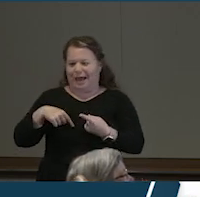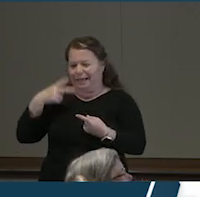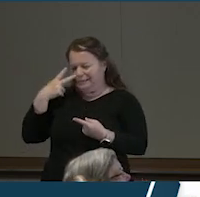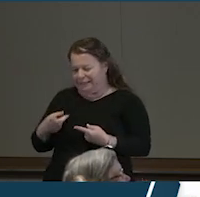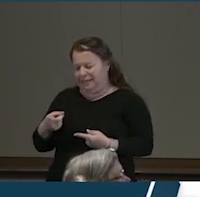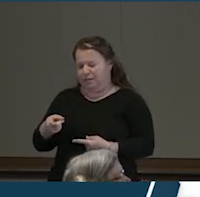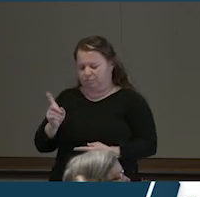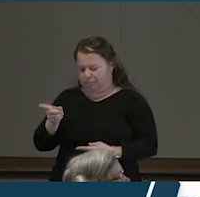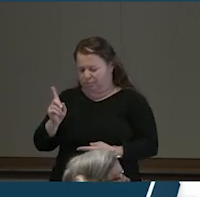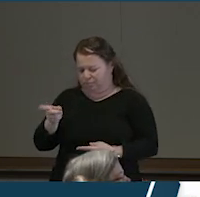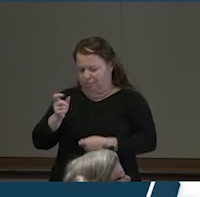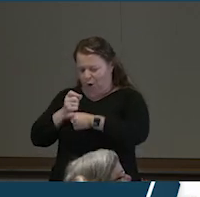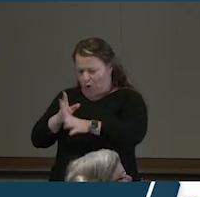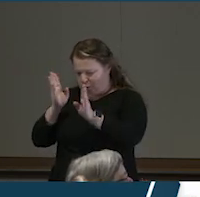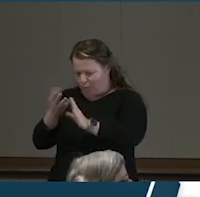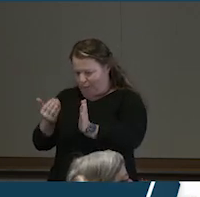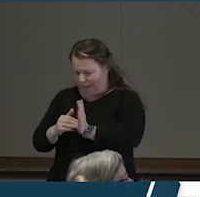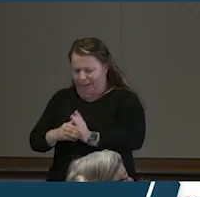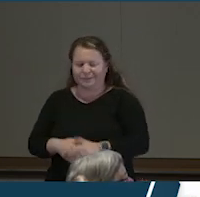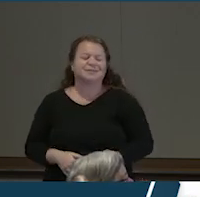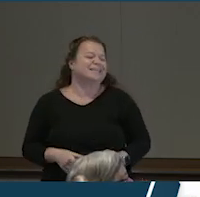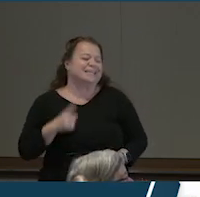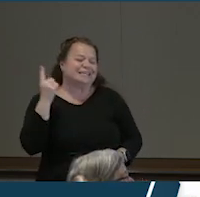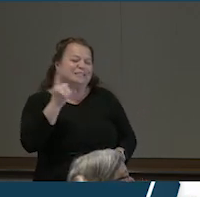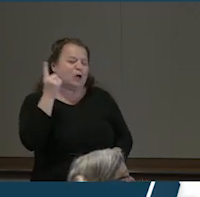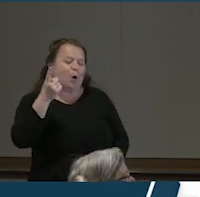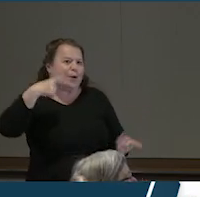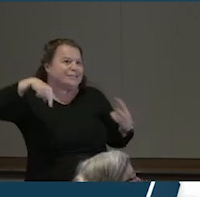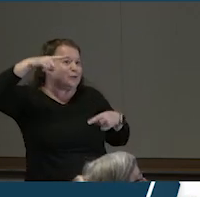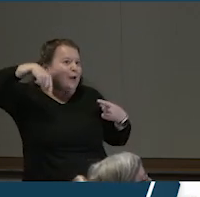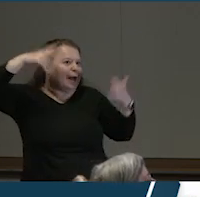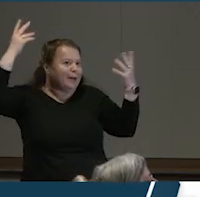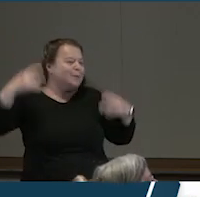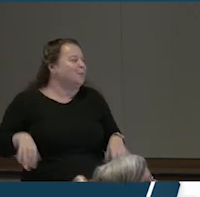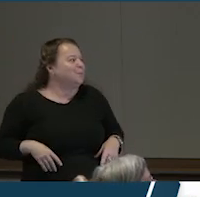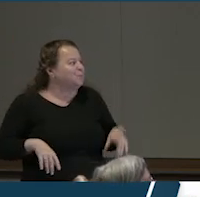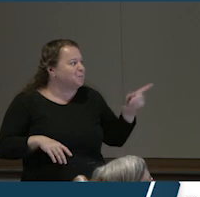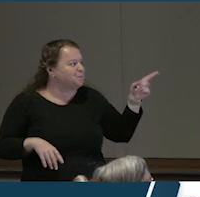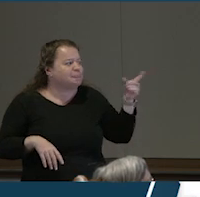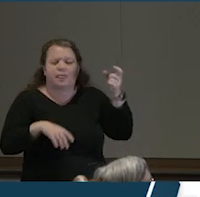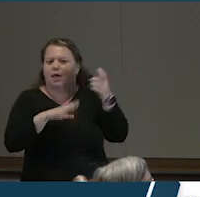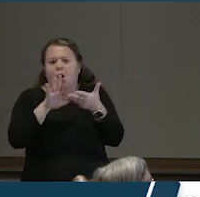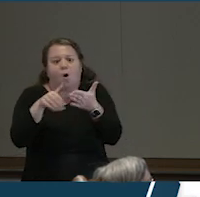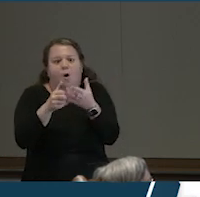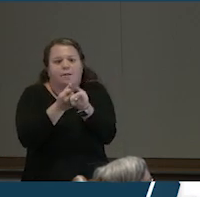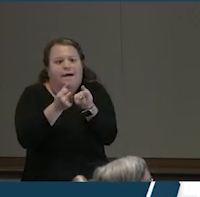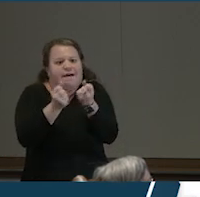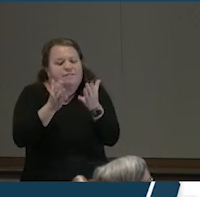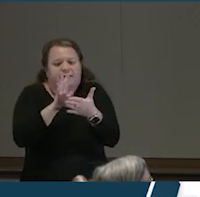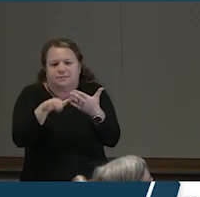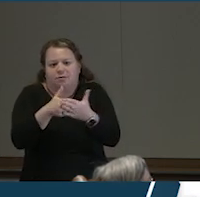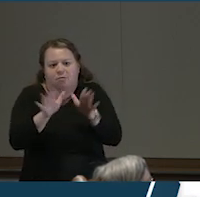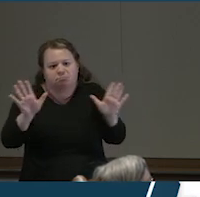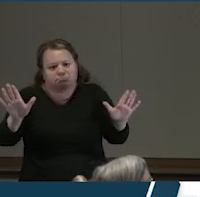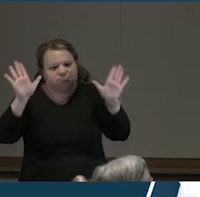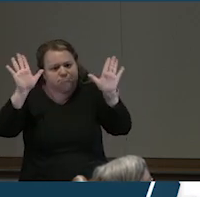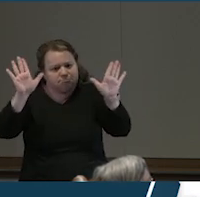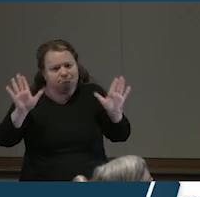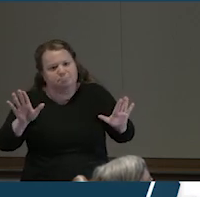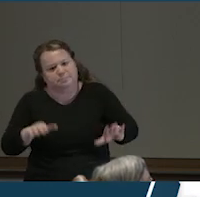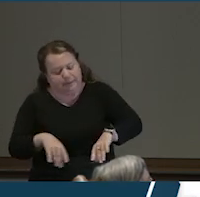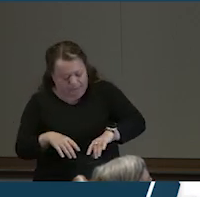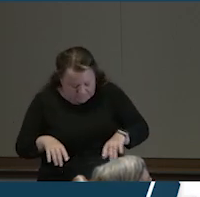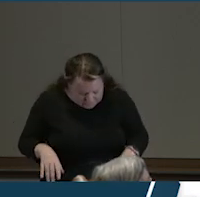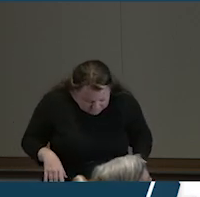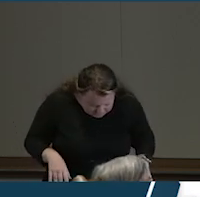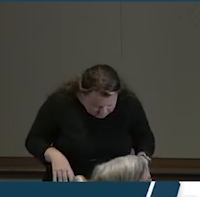again. He's always around. I love him. These advocates are so incredible. And